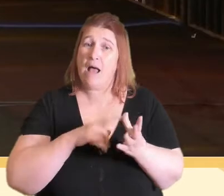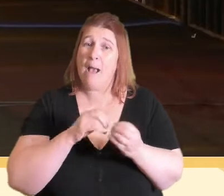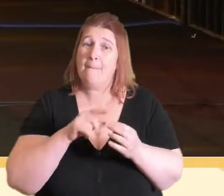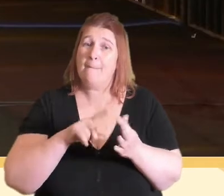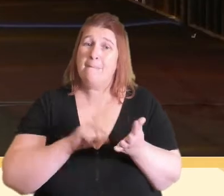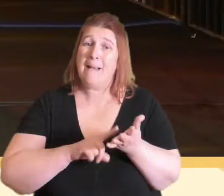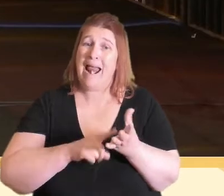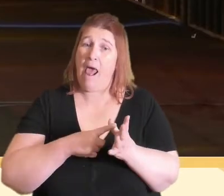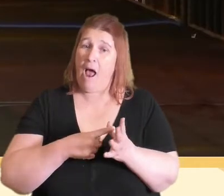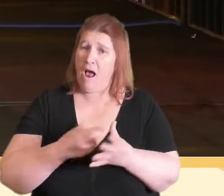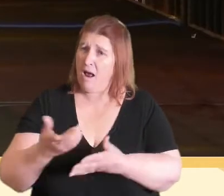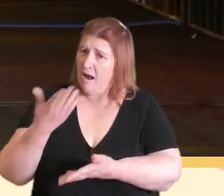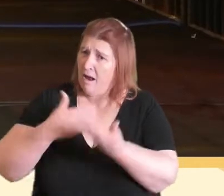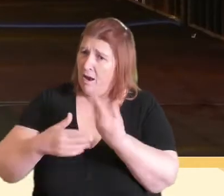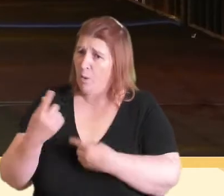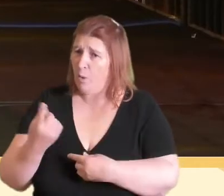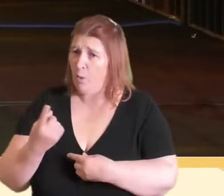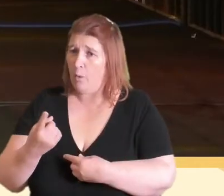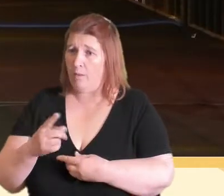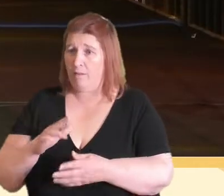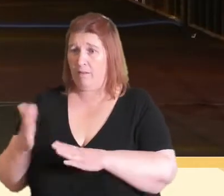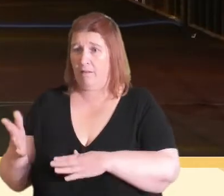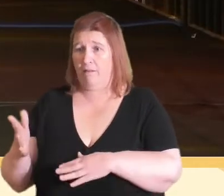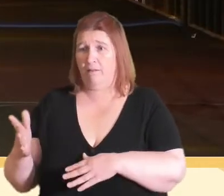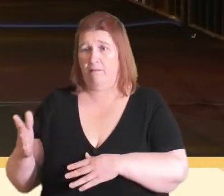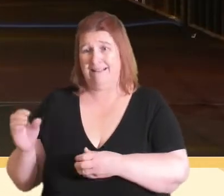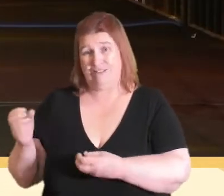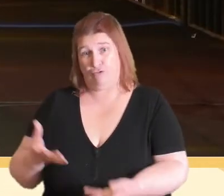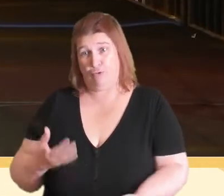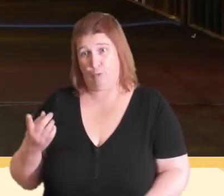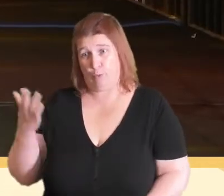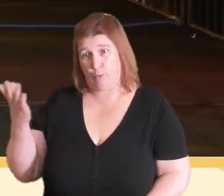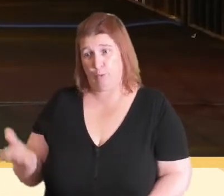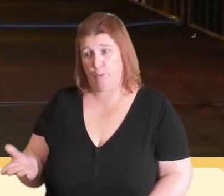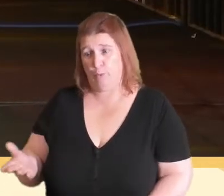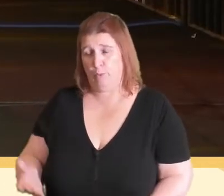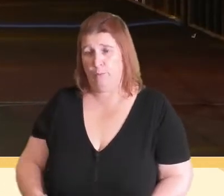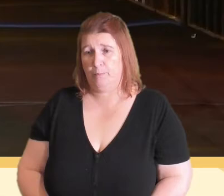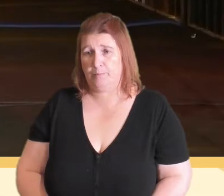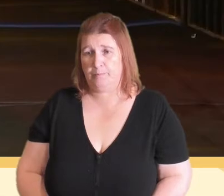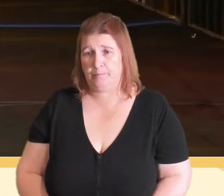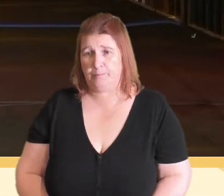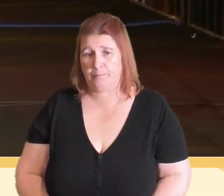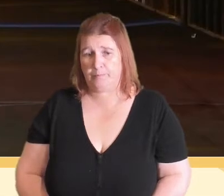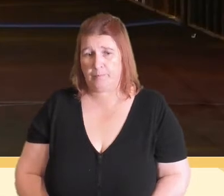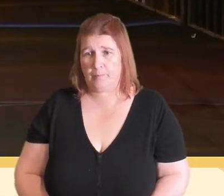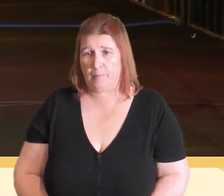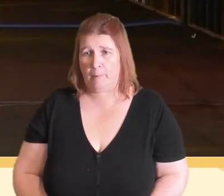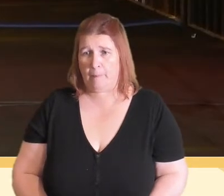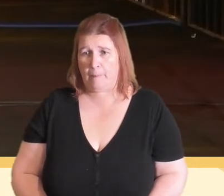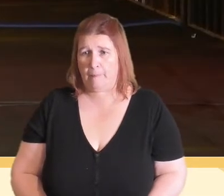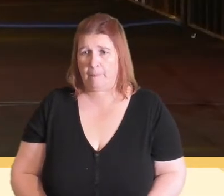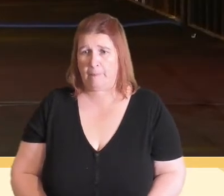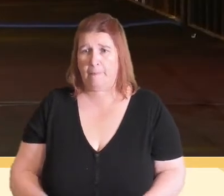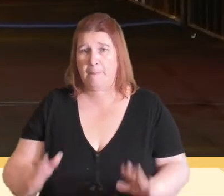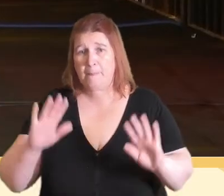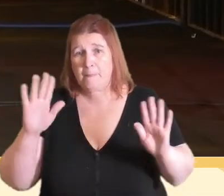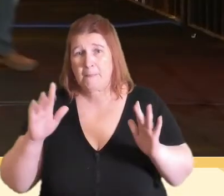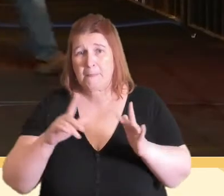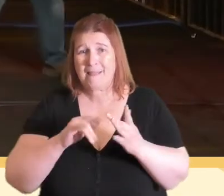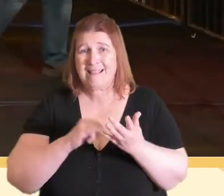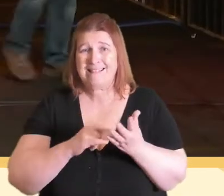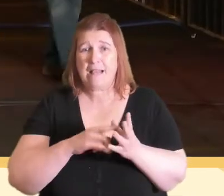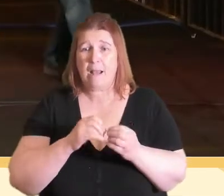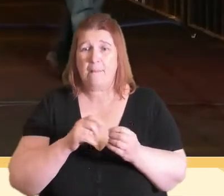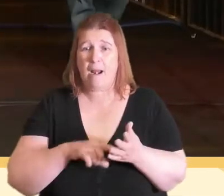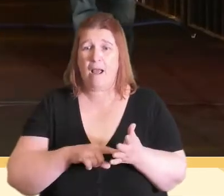Isabella, do you want to tell us who you are and then introduce Claude for us? And then when you're ready, it'll be over to you. Sure, I'm Isabella. Hello, I'm the Young